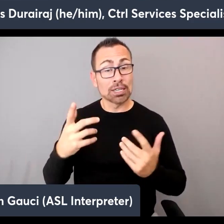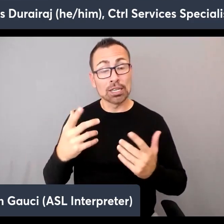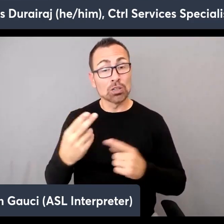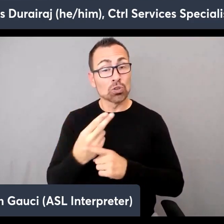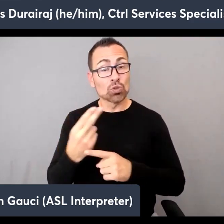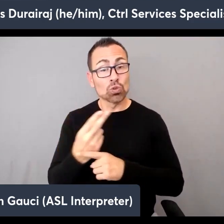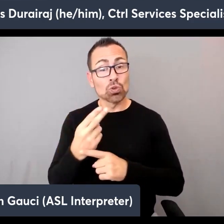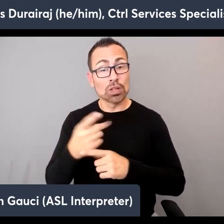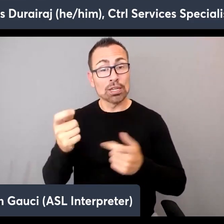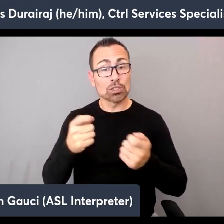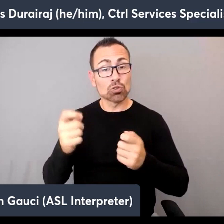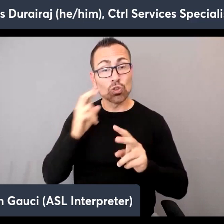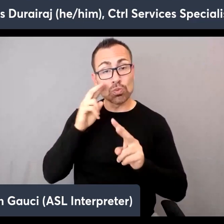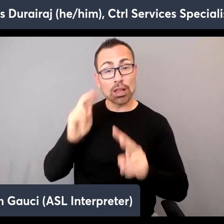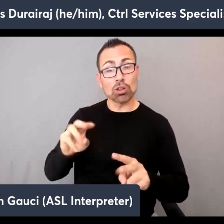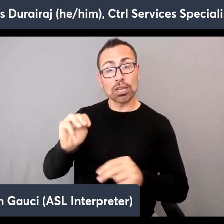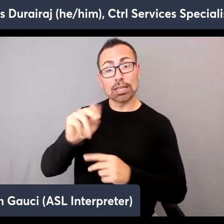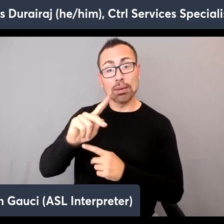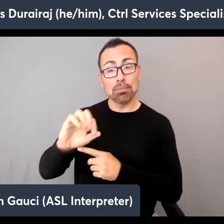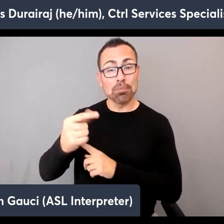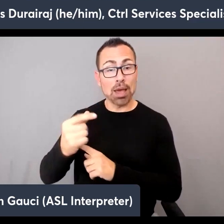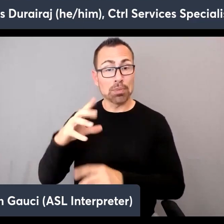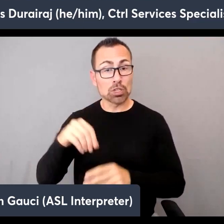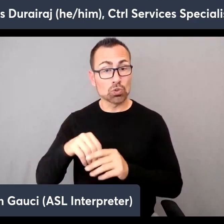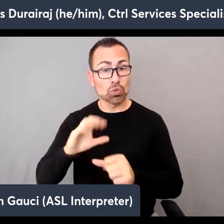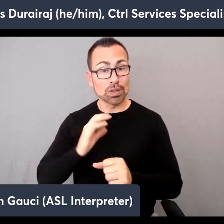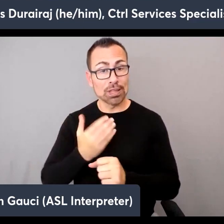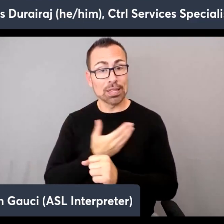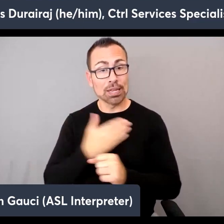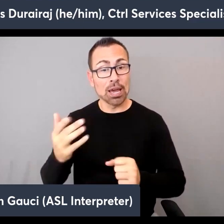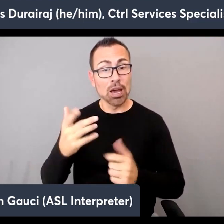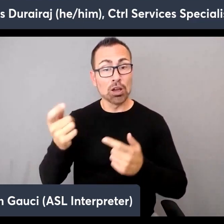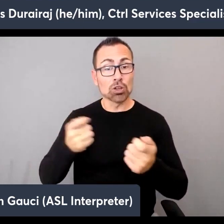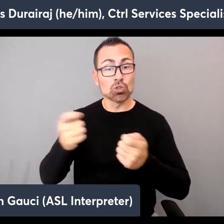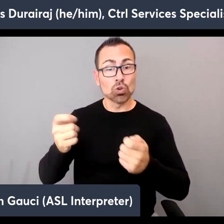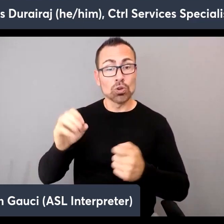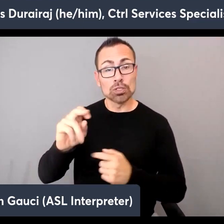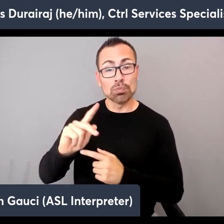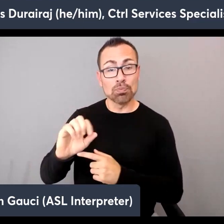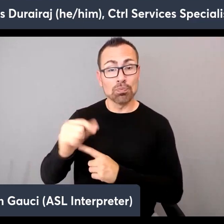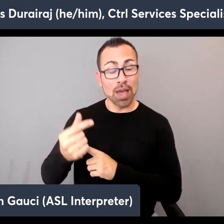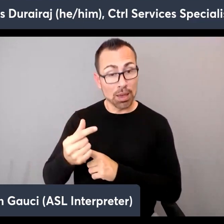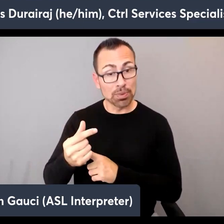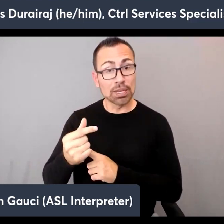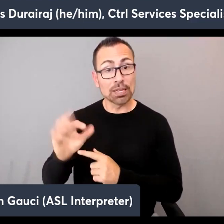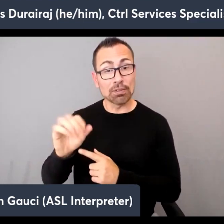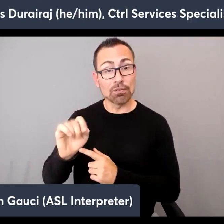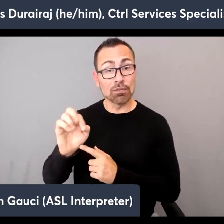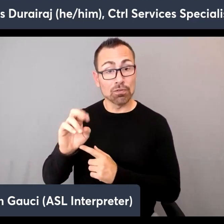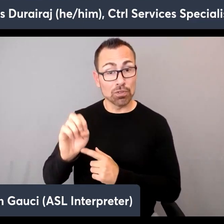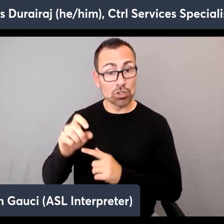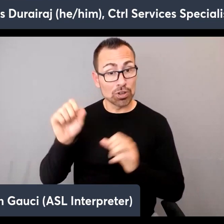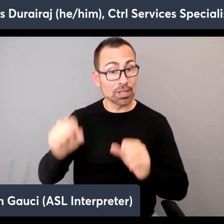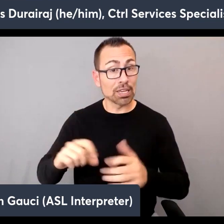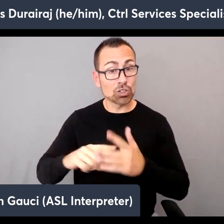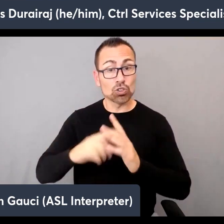looking at the mappings that we have within our comprehensive controls management feature, customers can just start enabling these controls and